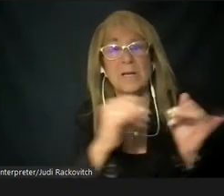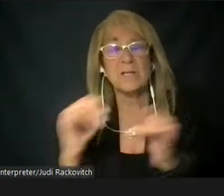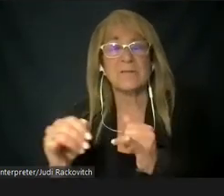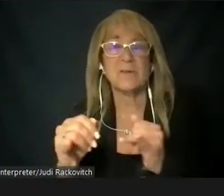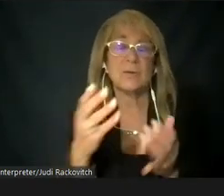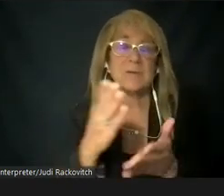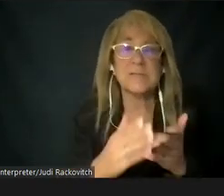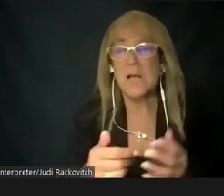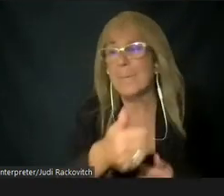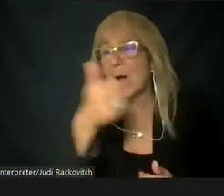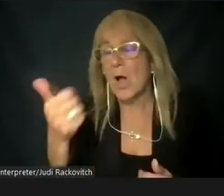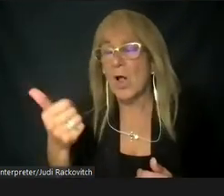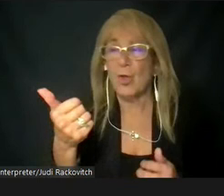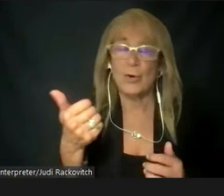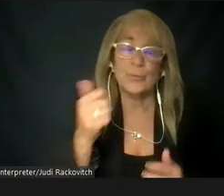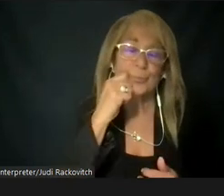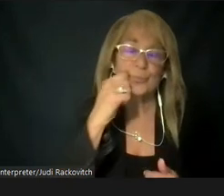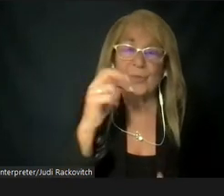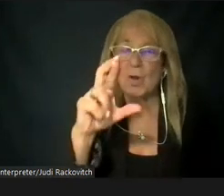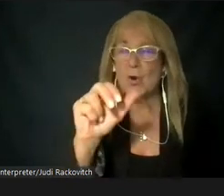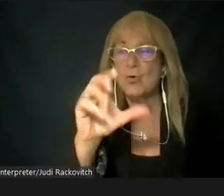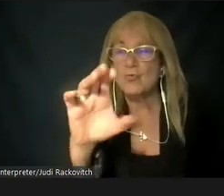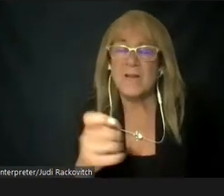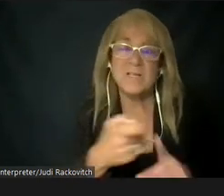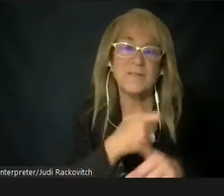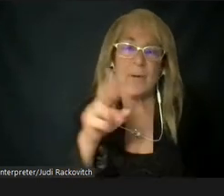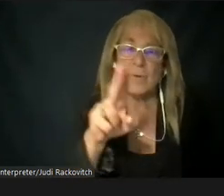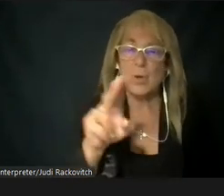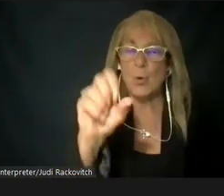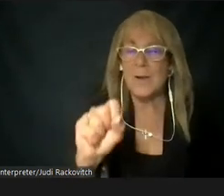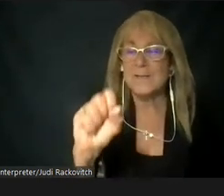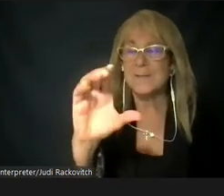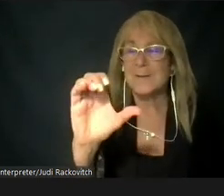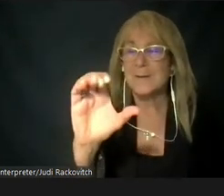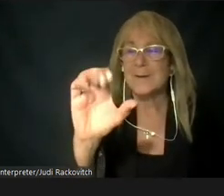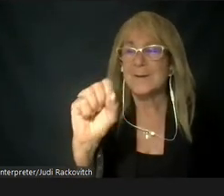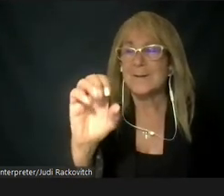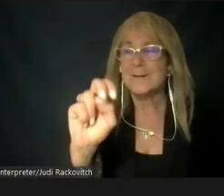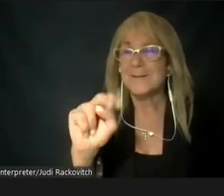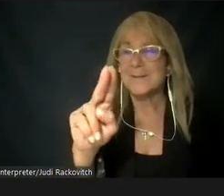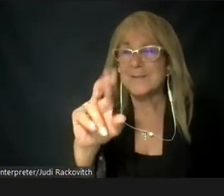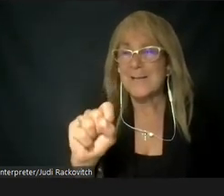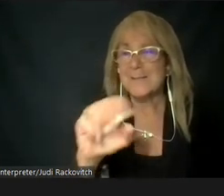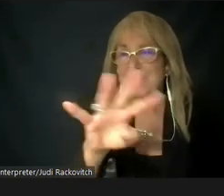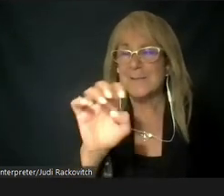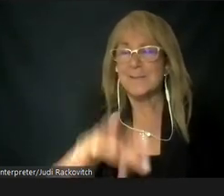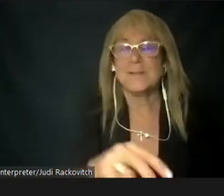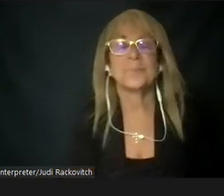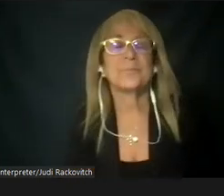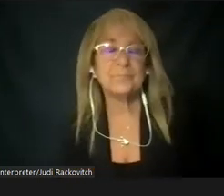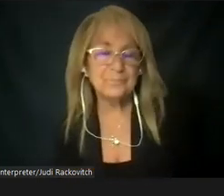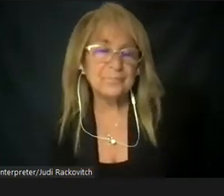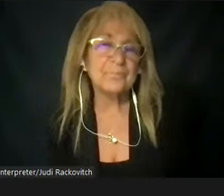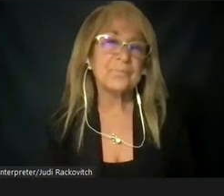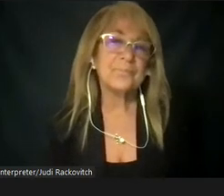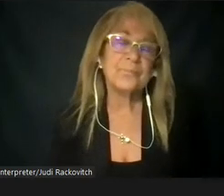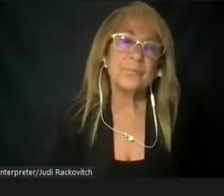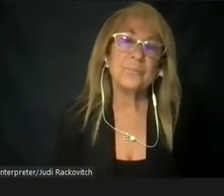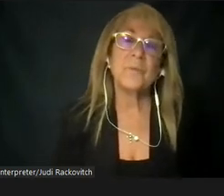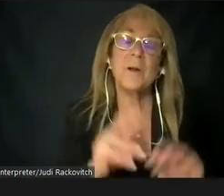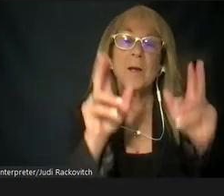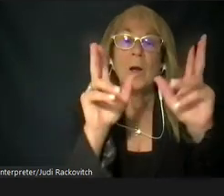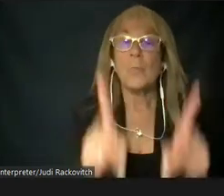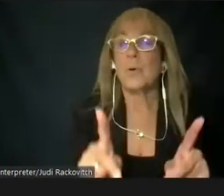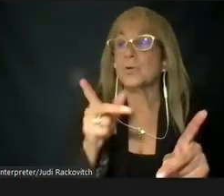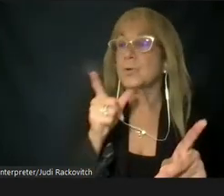by the U.S. Census. Low income is defined by U.S. of Transportation and Federal Highway Administration as a person whose